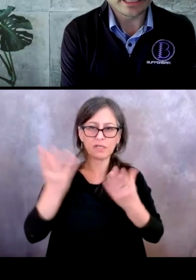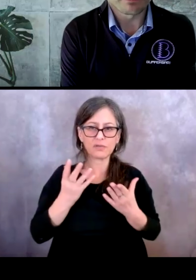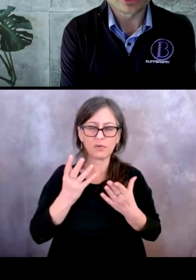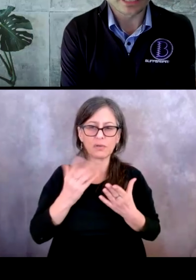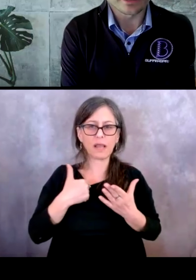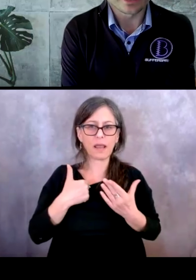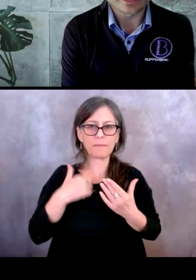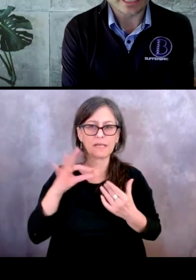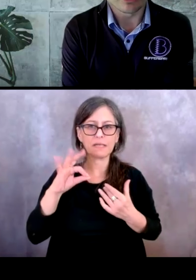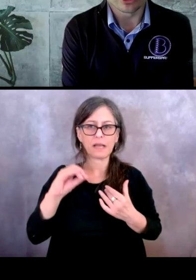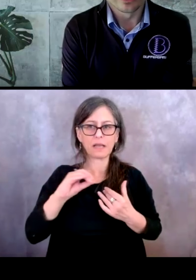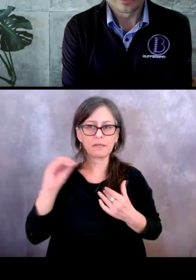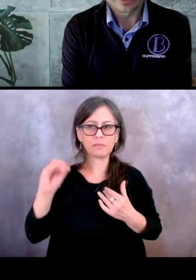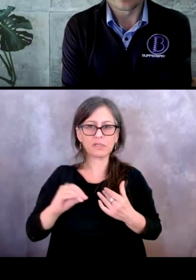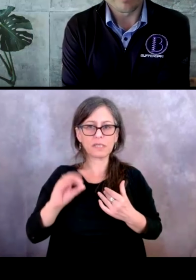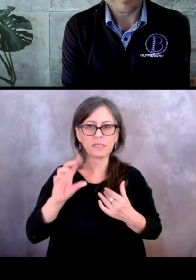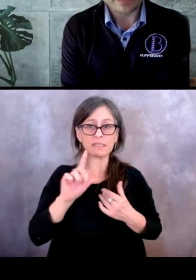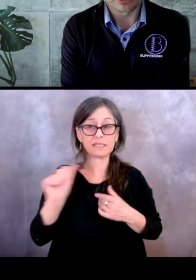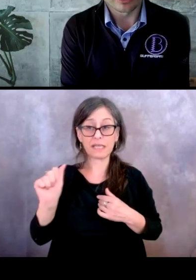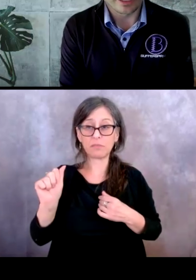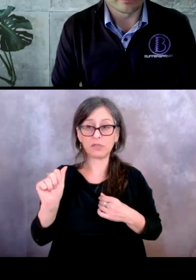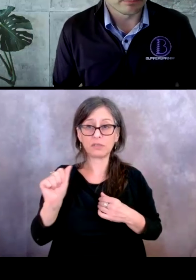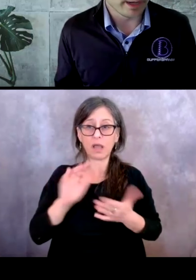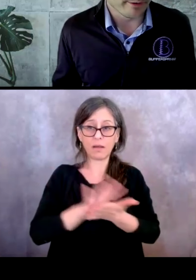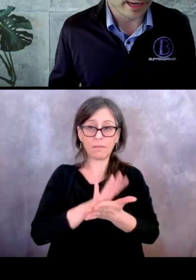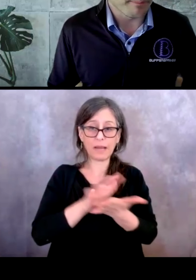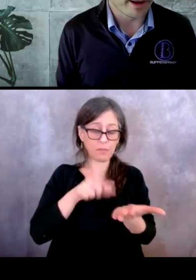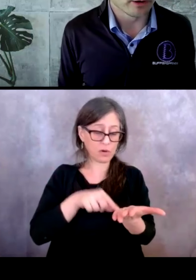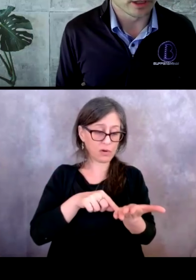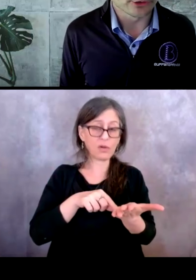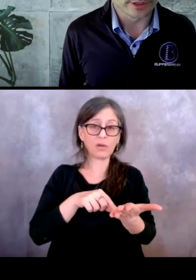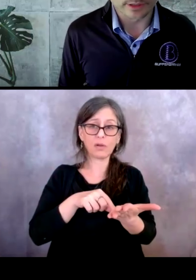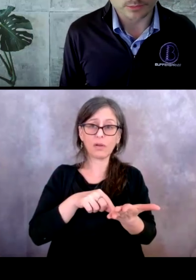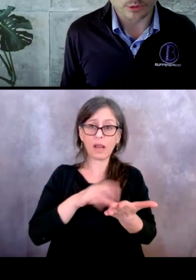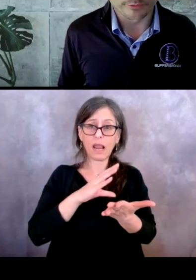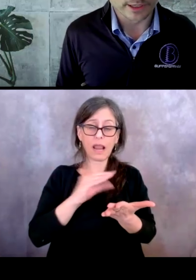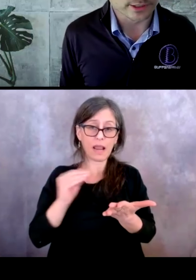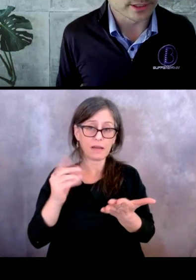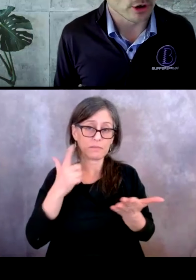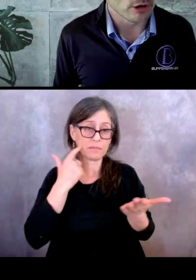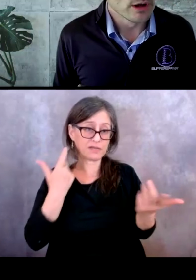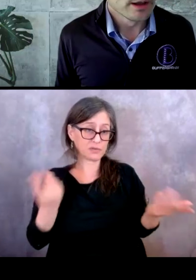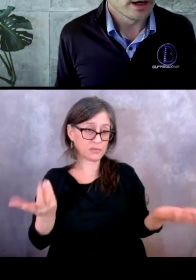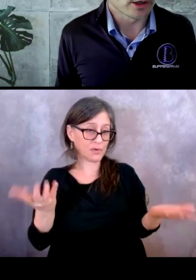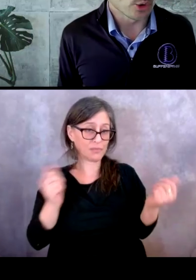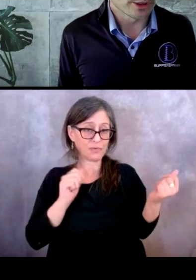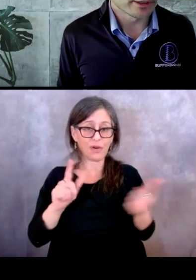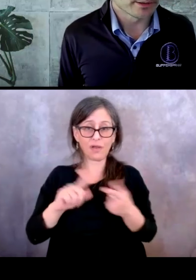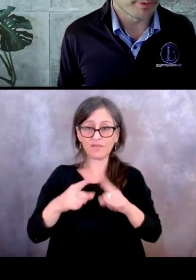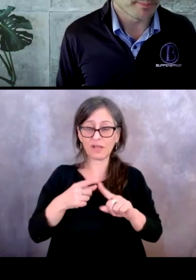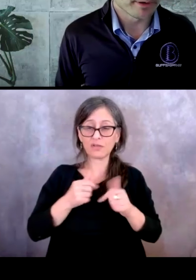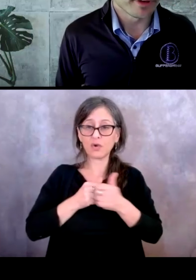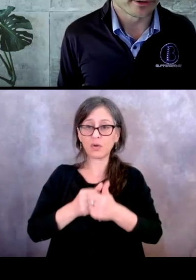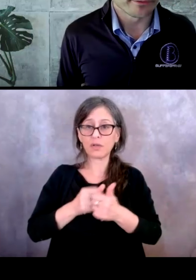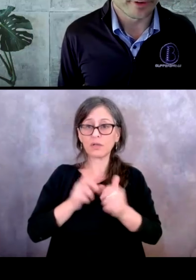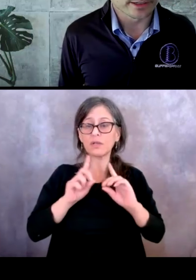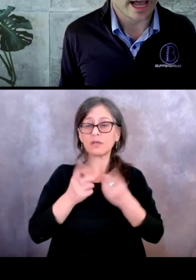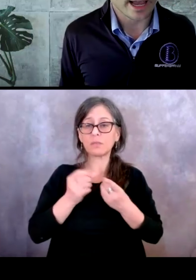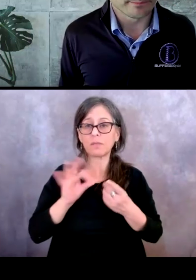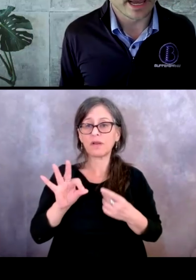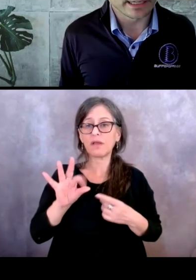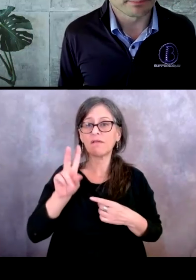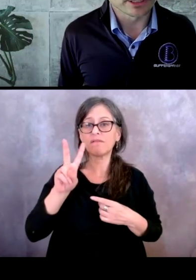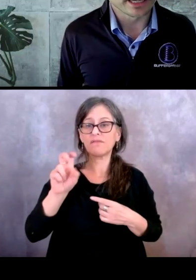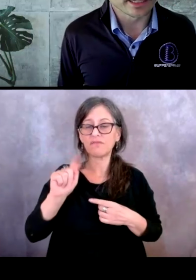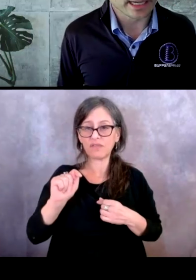I'm 90% disabled. And on paper, and airing out my own laundry because we're all friends on this call, according to the Department of Veteran Affairs,